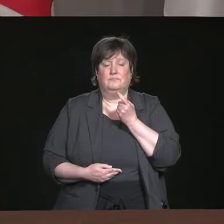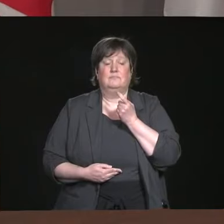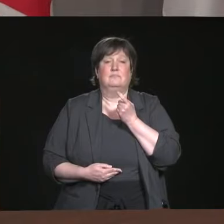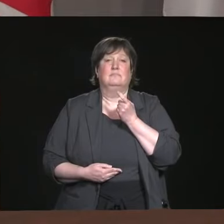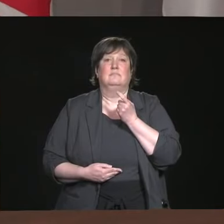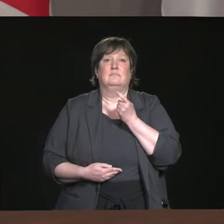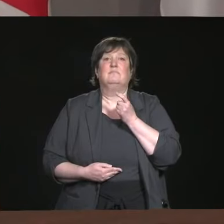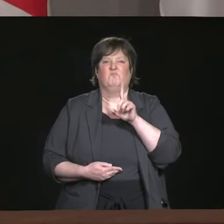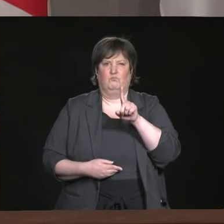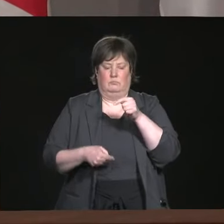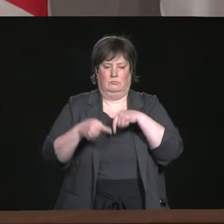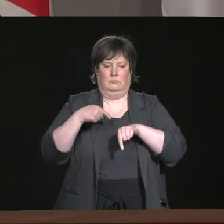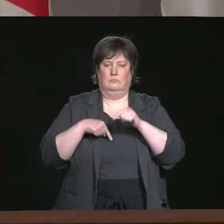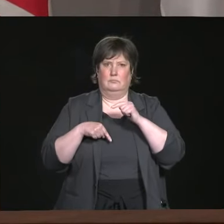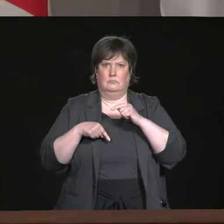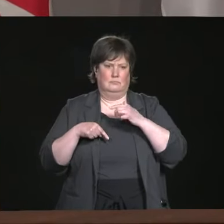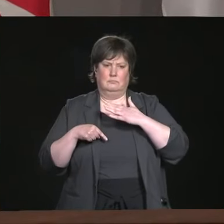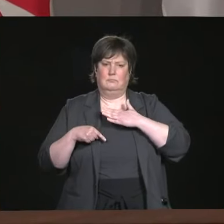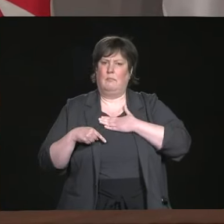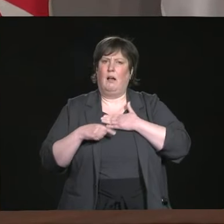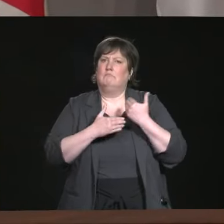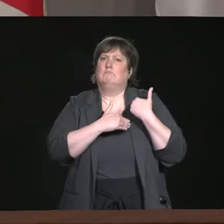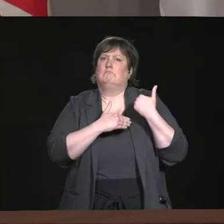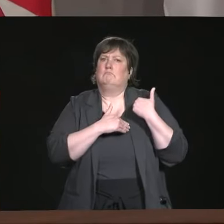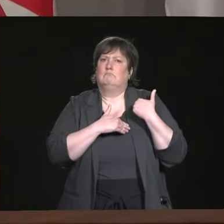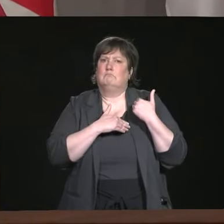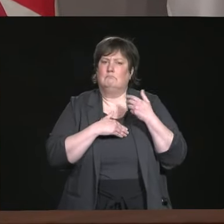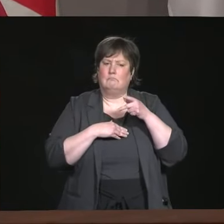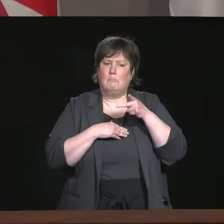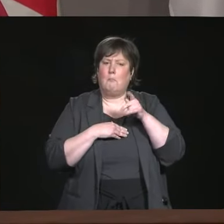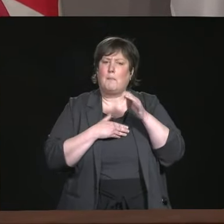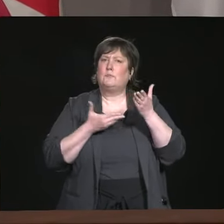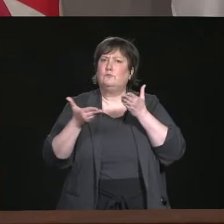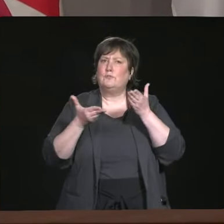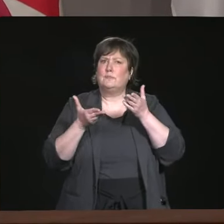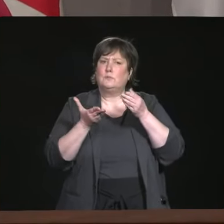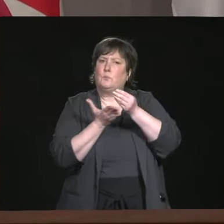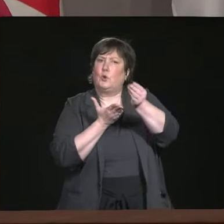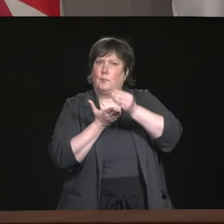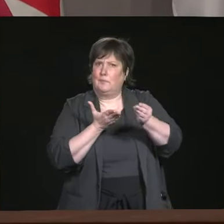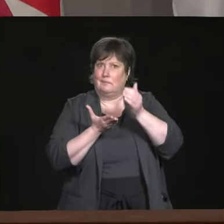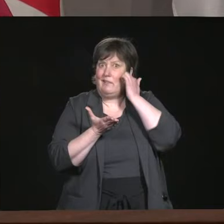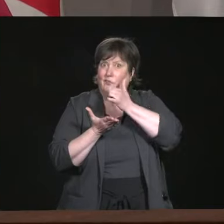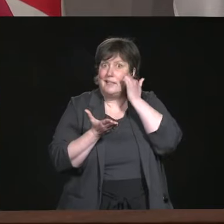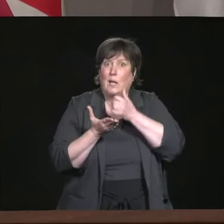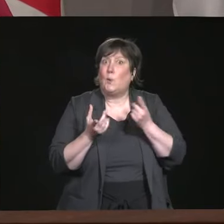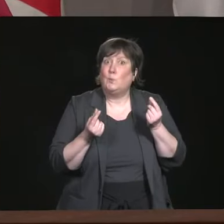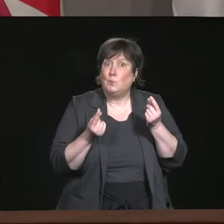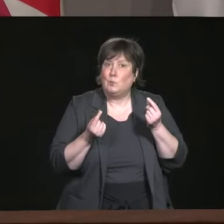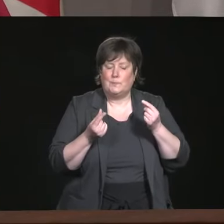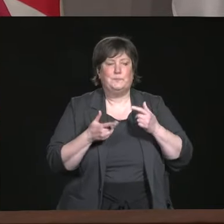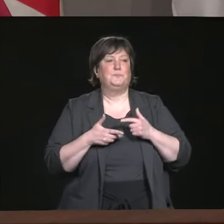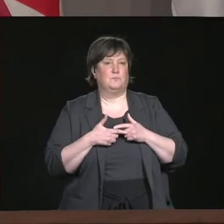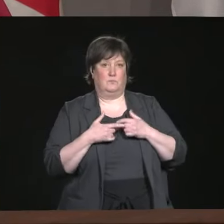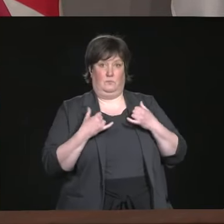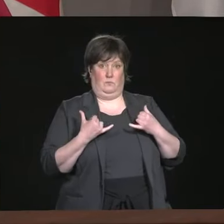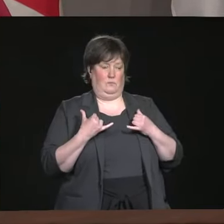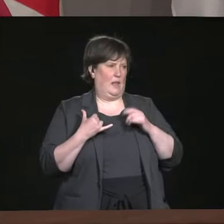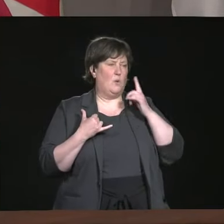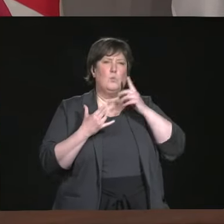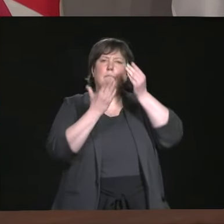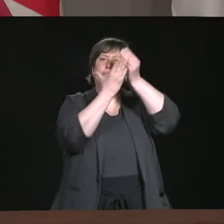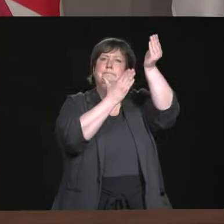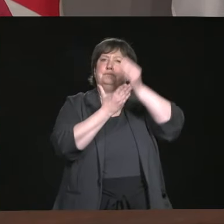at Public Services and Procurement every single day, 24/7. We are purchasing a broad range of personal